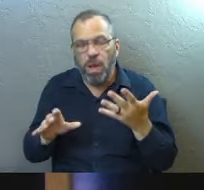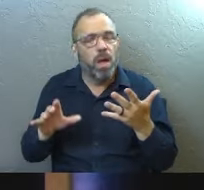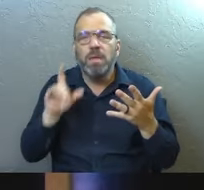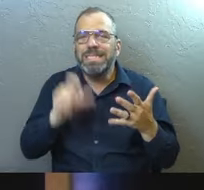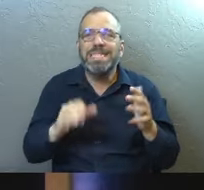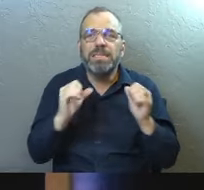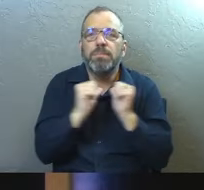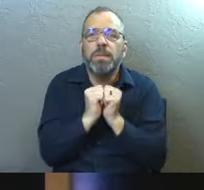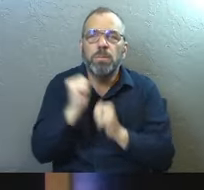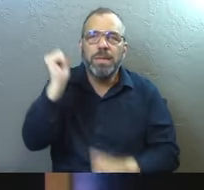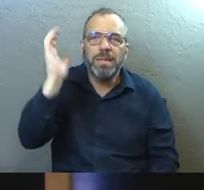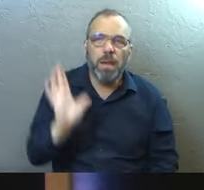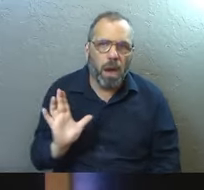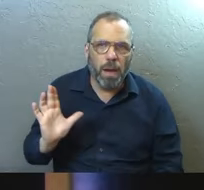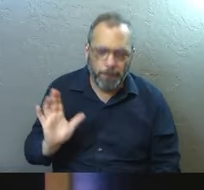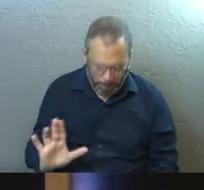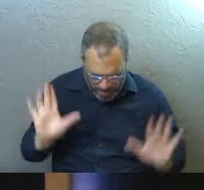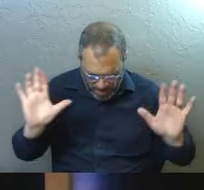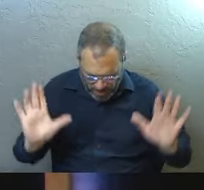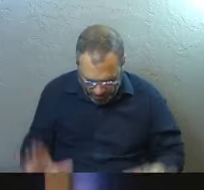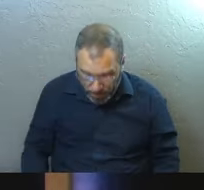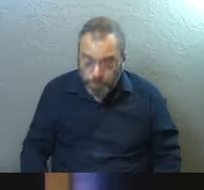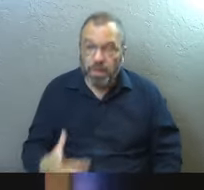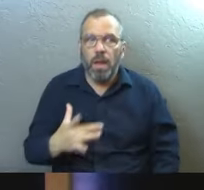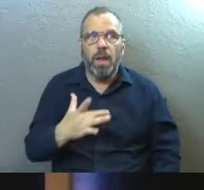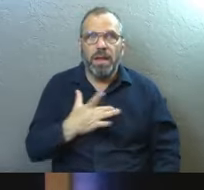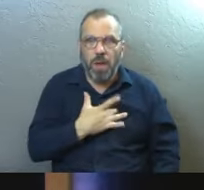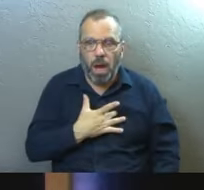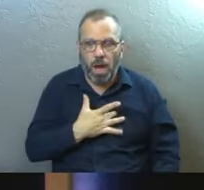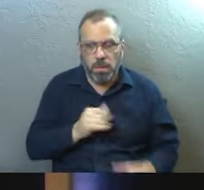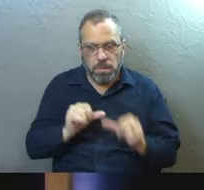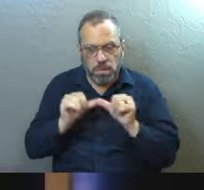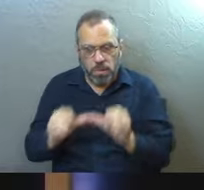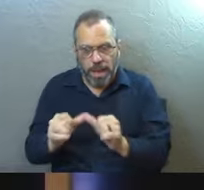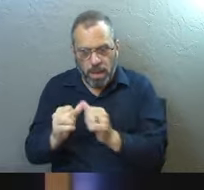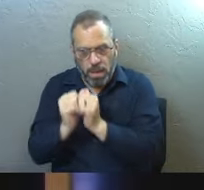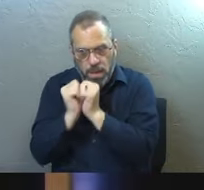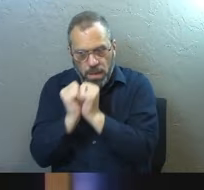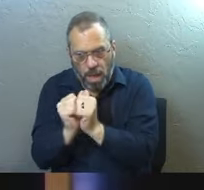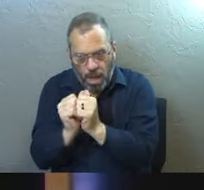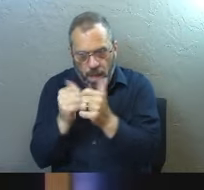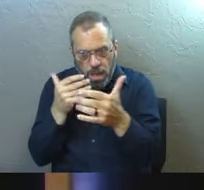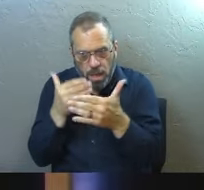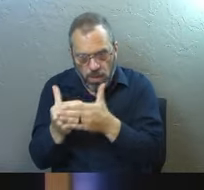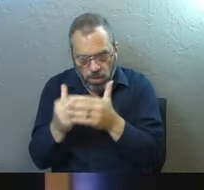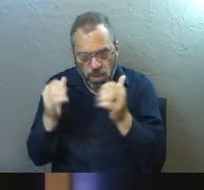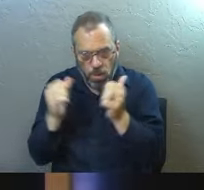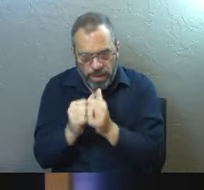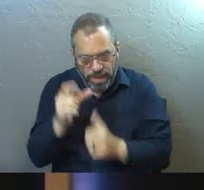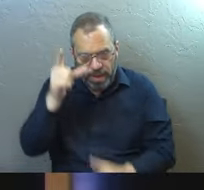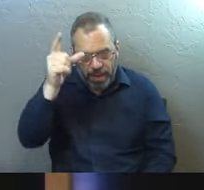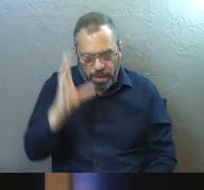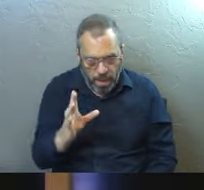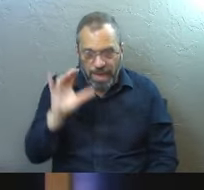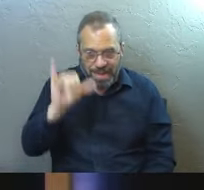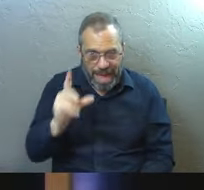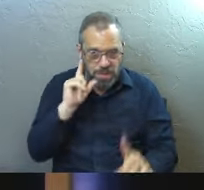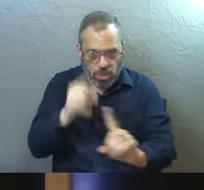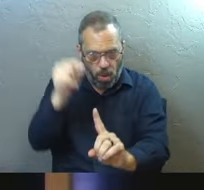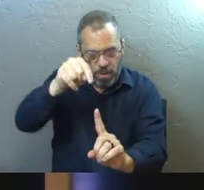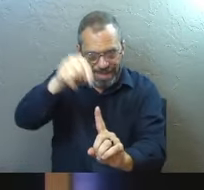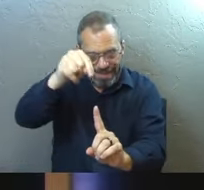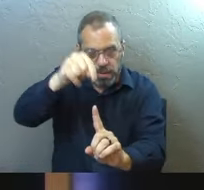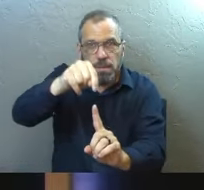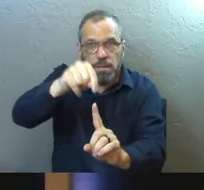with God. And so if our heart, I think, is to remain and to be close and be with him, if that's what we're, that's our goal, that's what